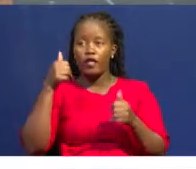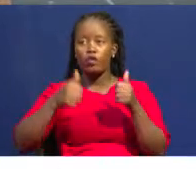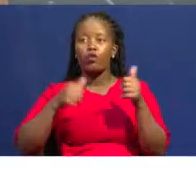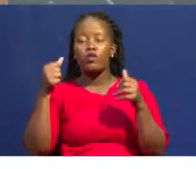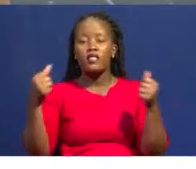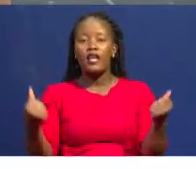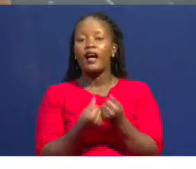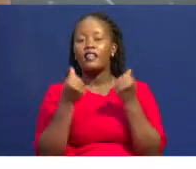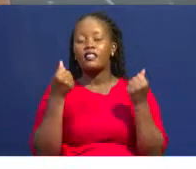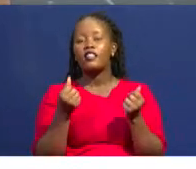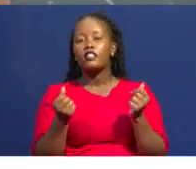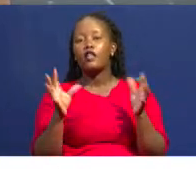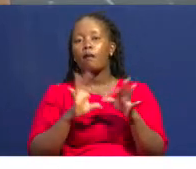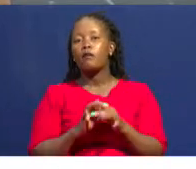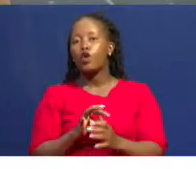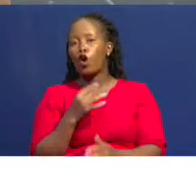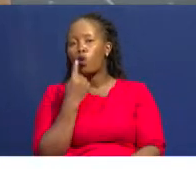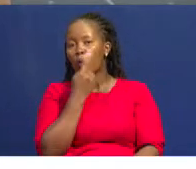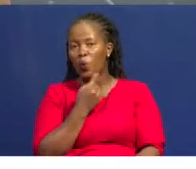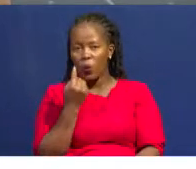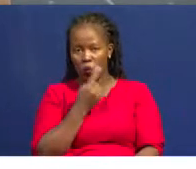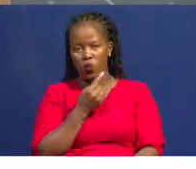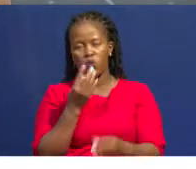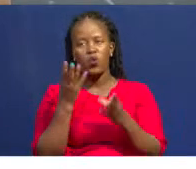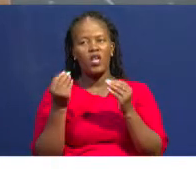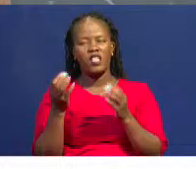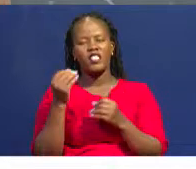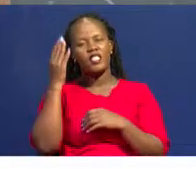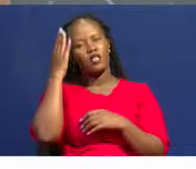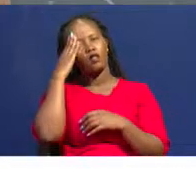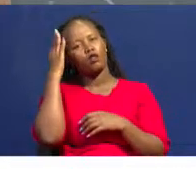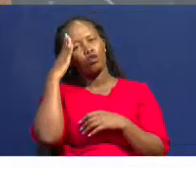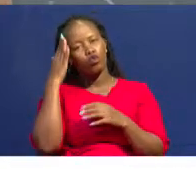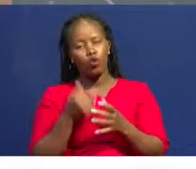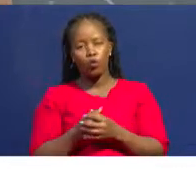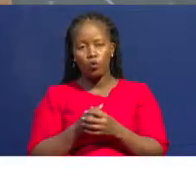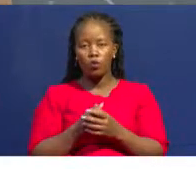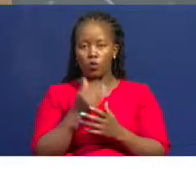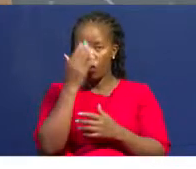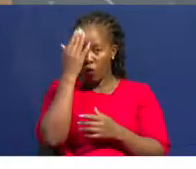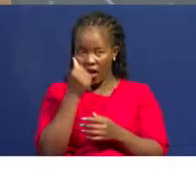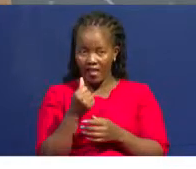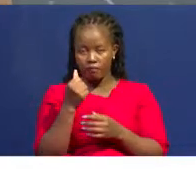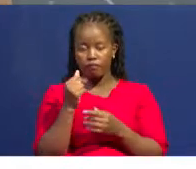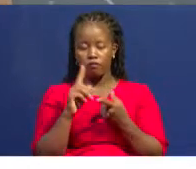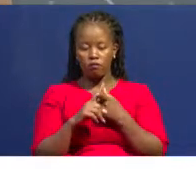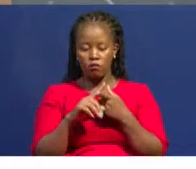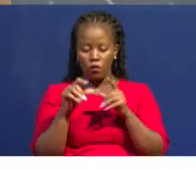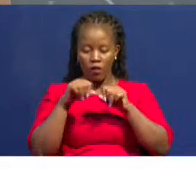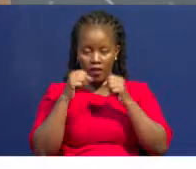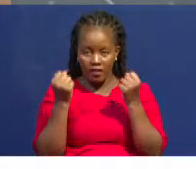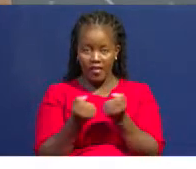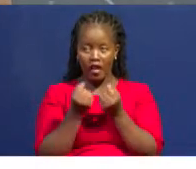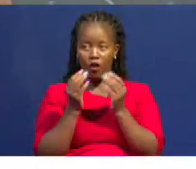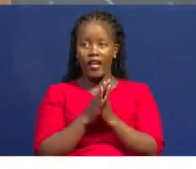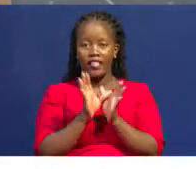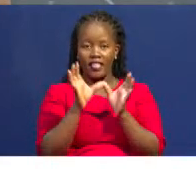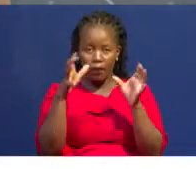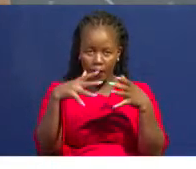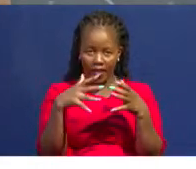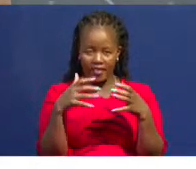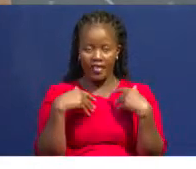belong to who, it's very easy to capture that because one, the circles and the companies have all the